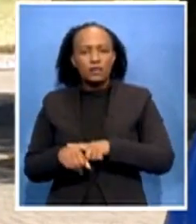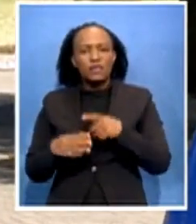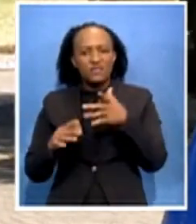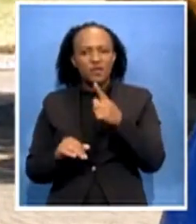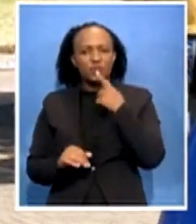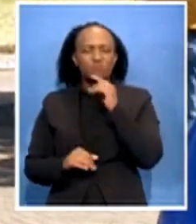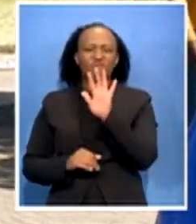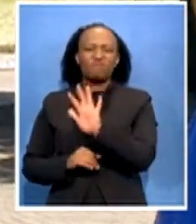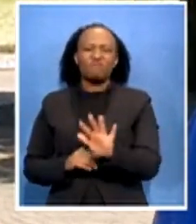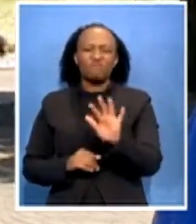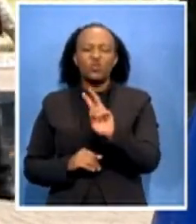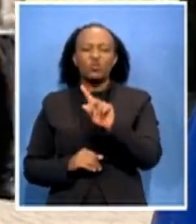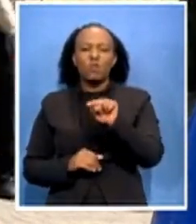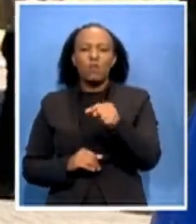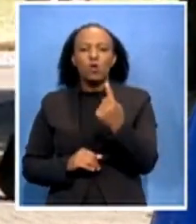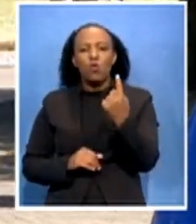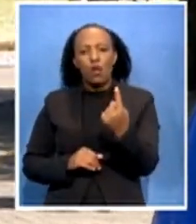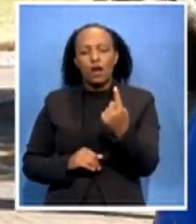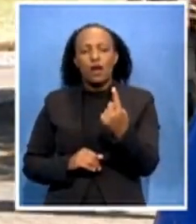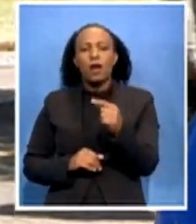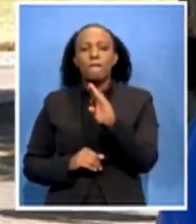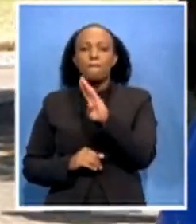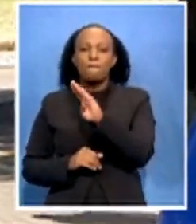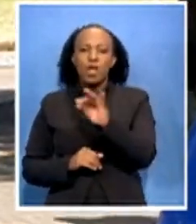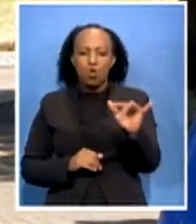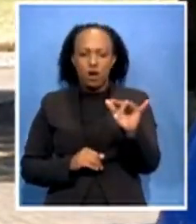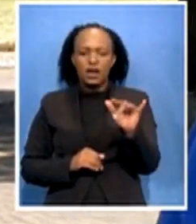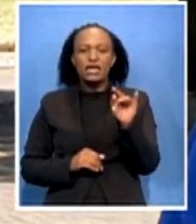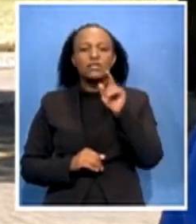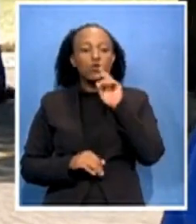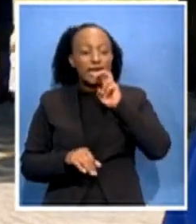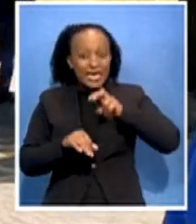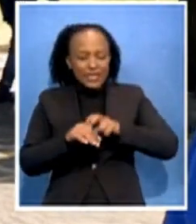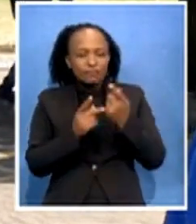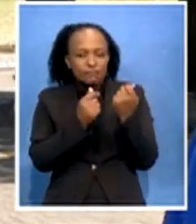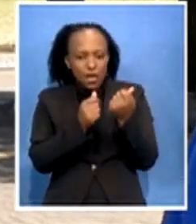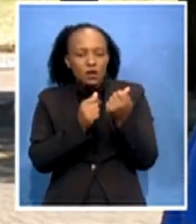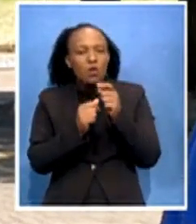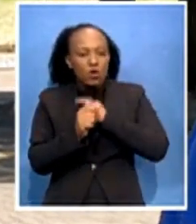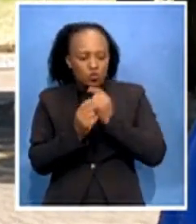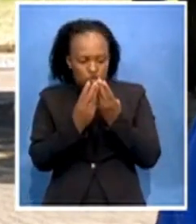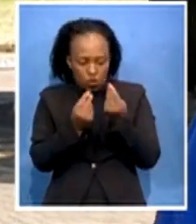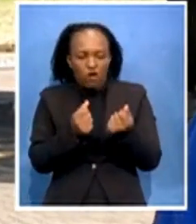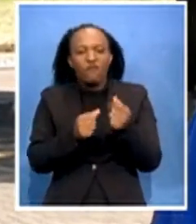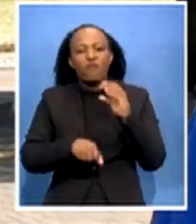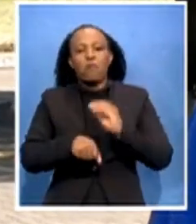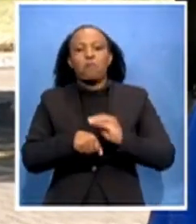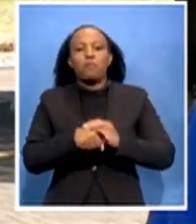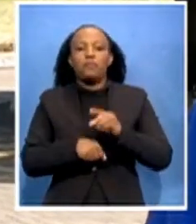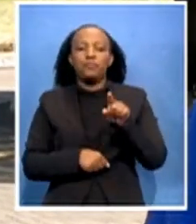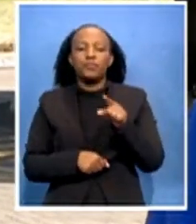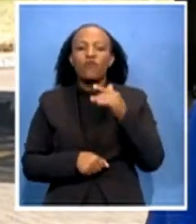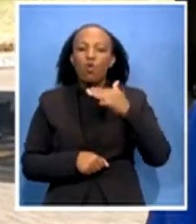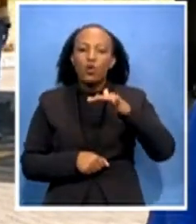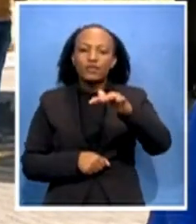2.1 billion will be needed to ensure that this situation, or rather this challenge, is resolved permanently. So